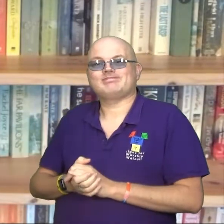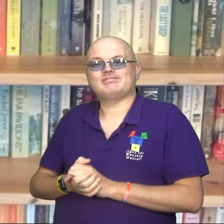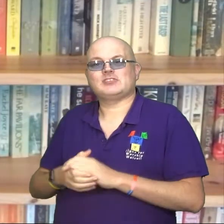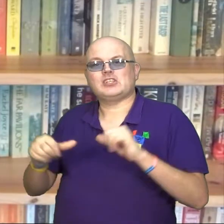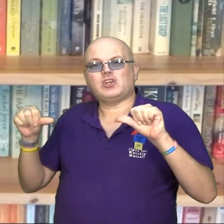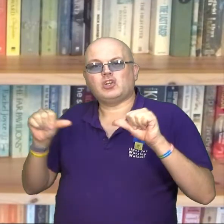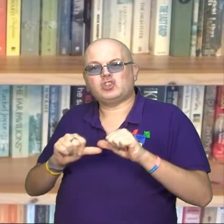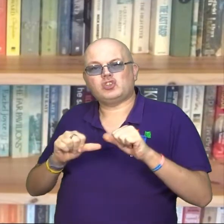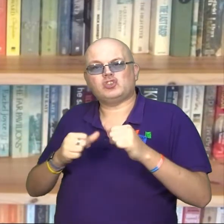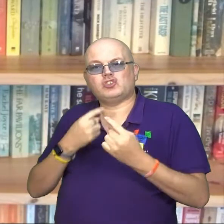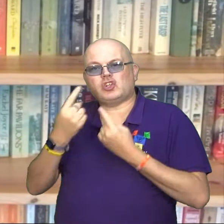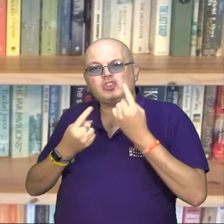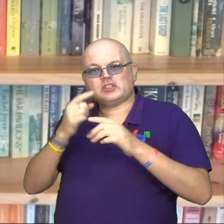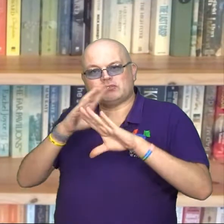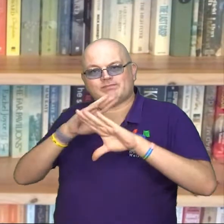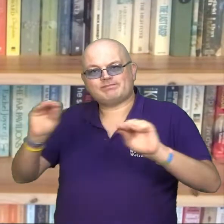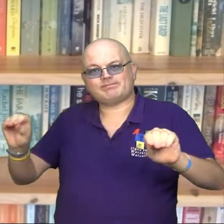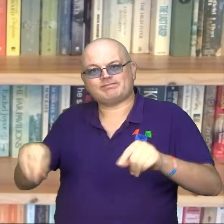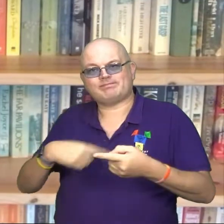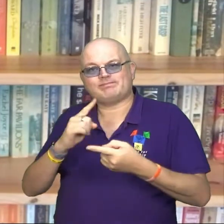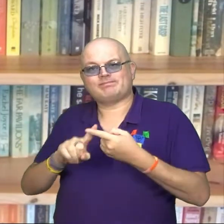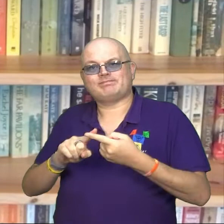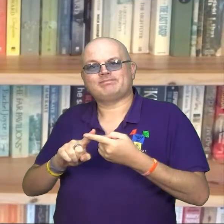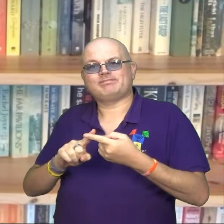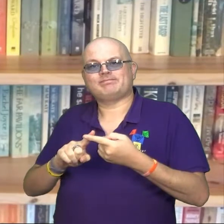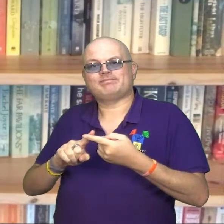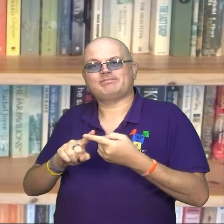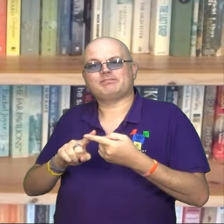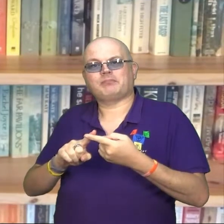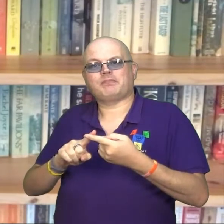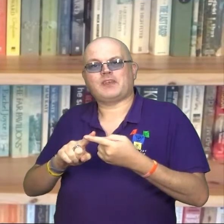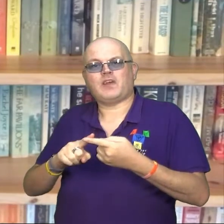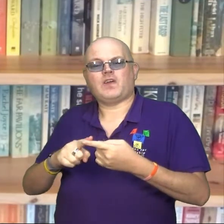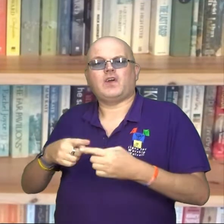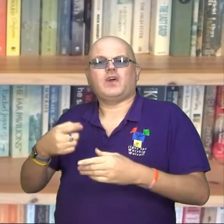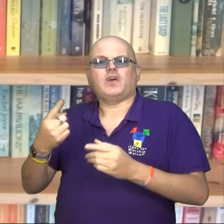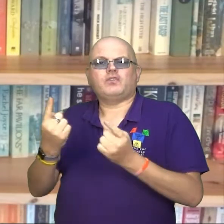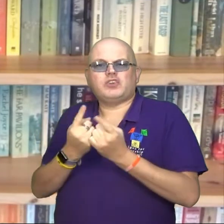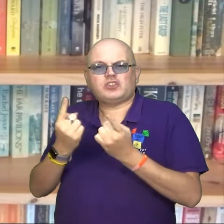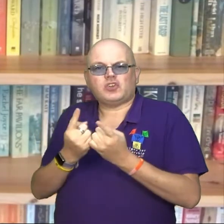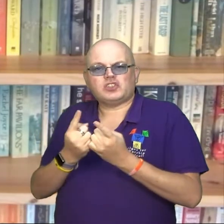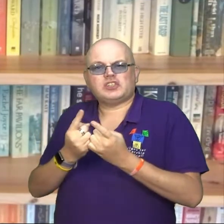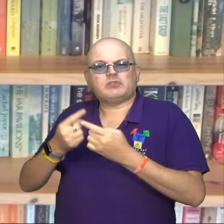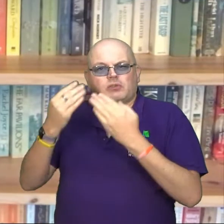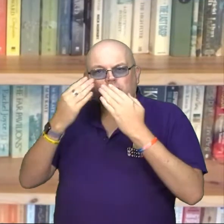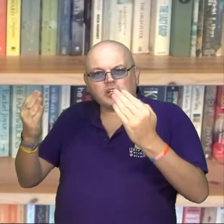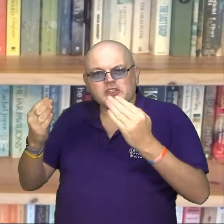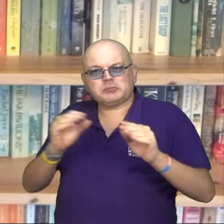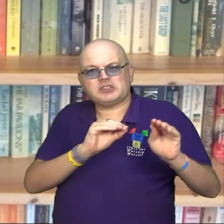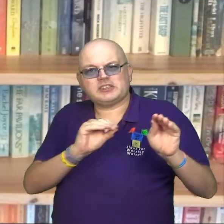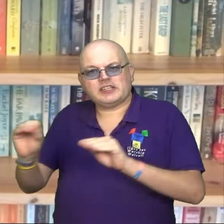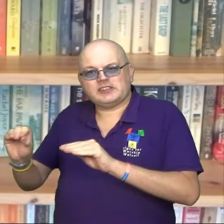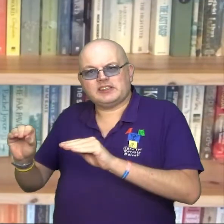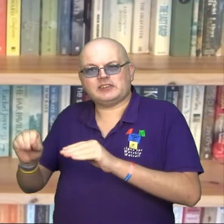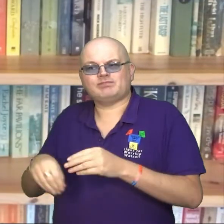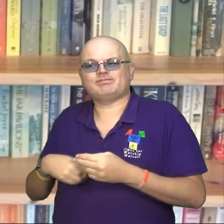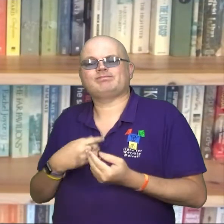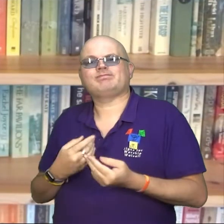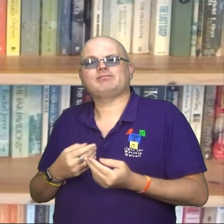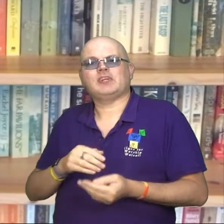couple of short notices to mention. Firstly, I want to mention resources for worship and for